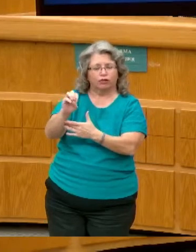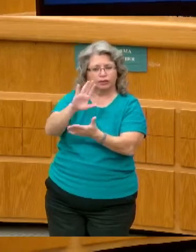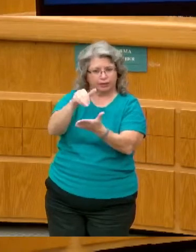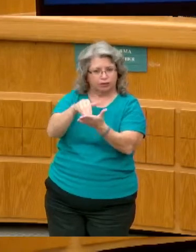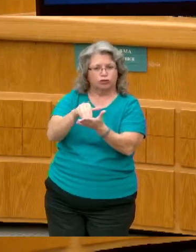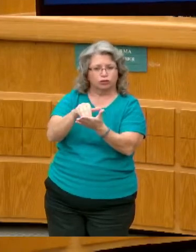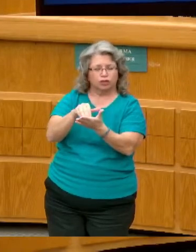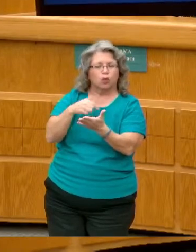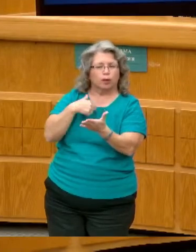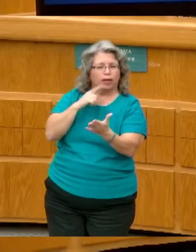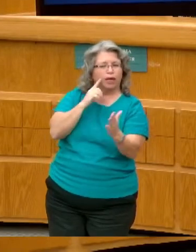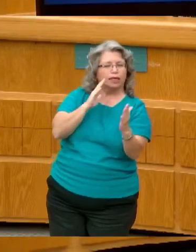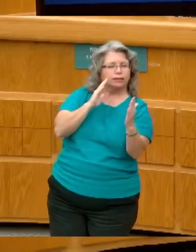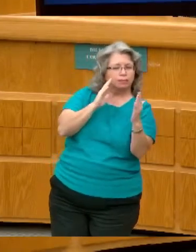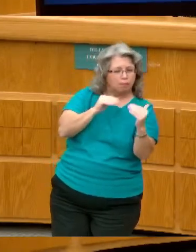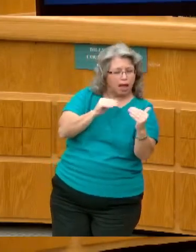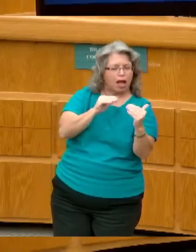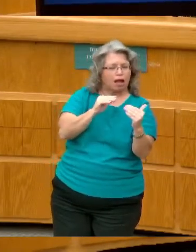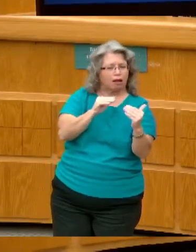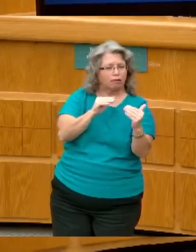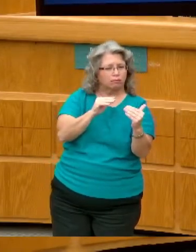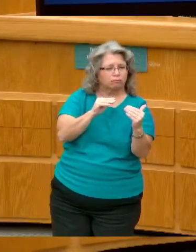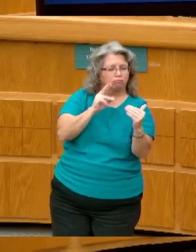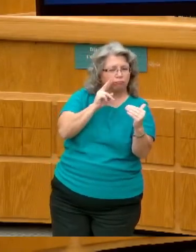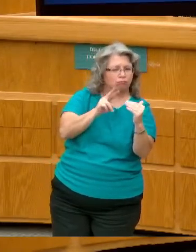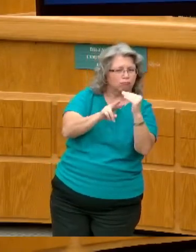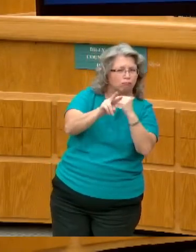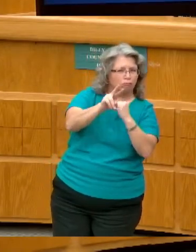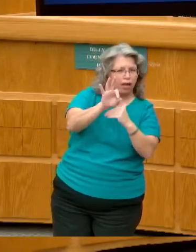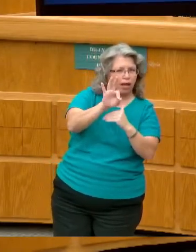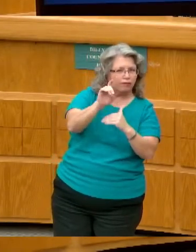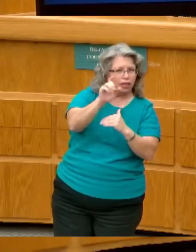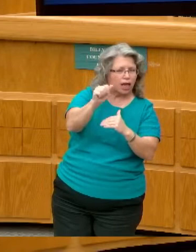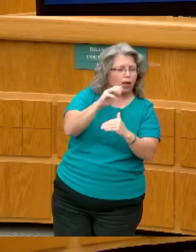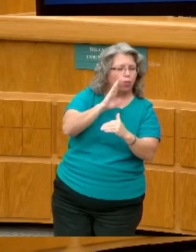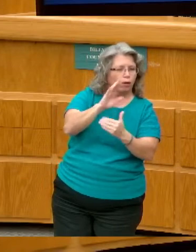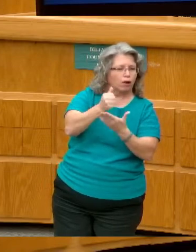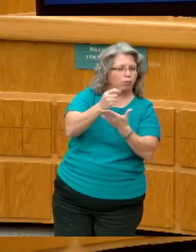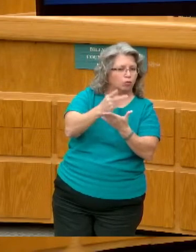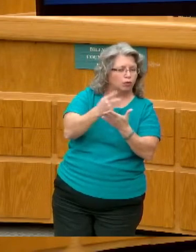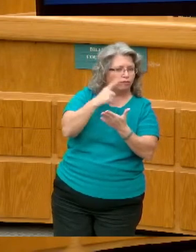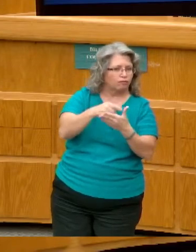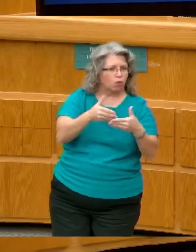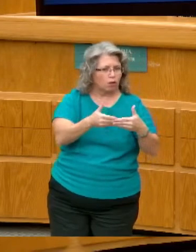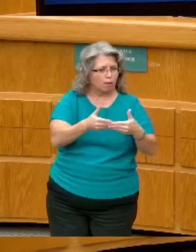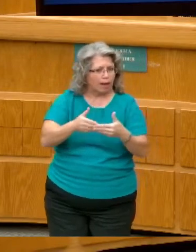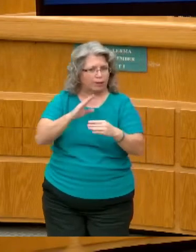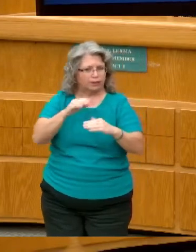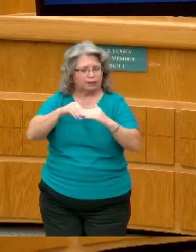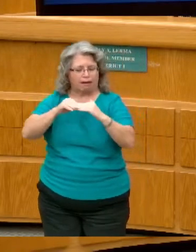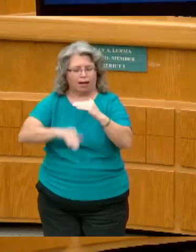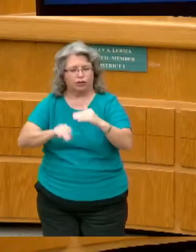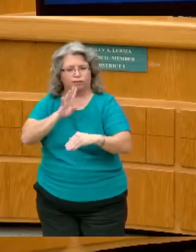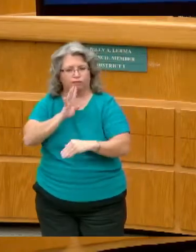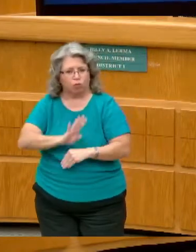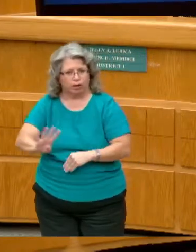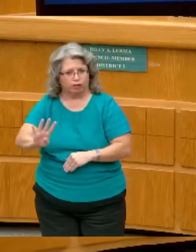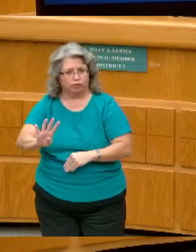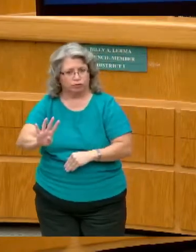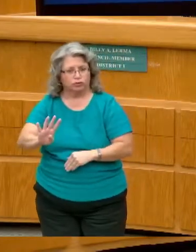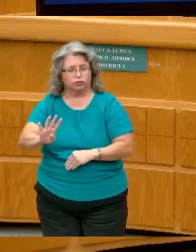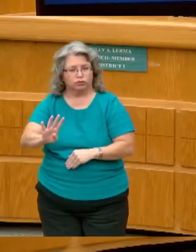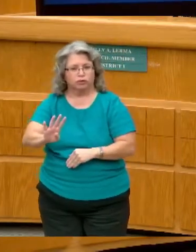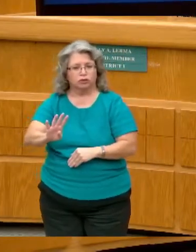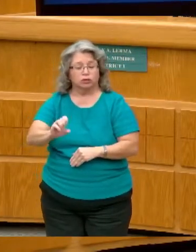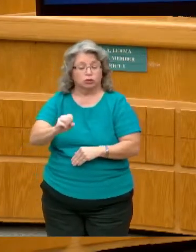FDA will approve the vaccines for those little bitty ones, 6 months to 4 years by the end of the month. And so we want to start having